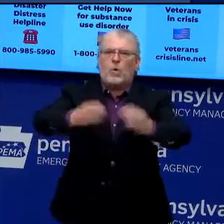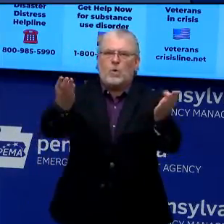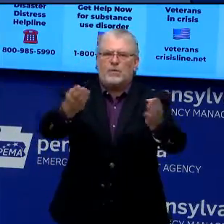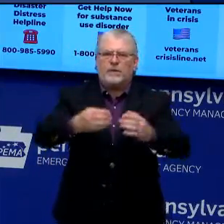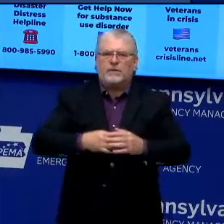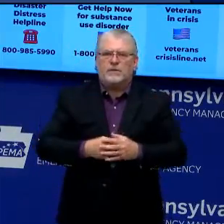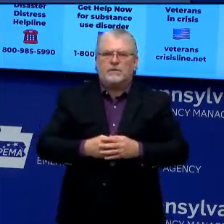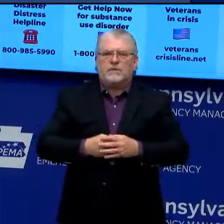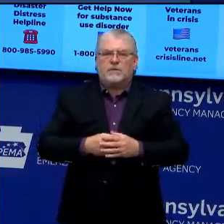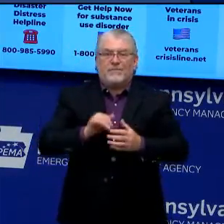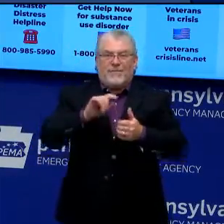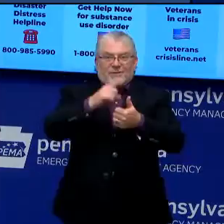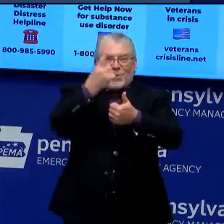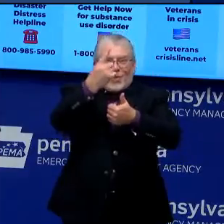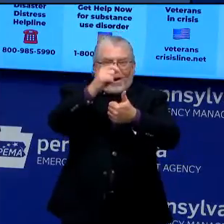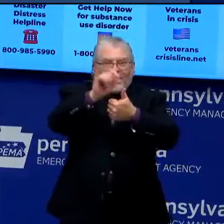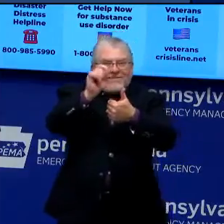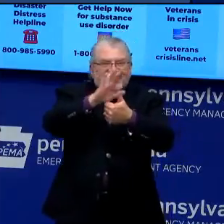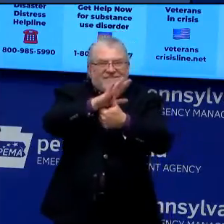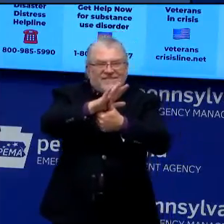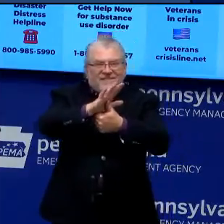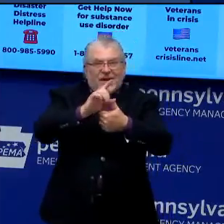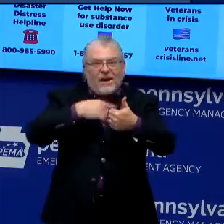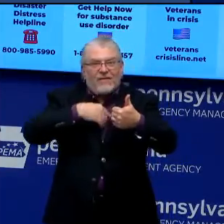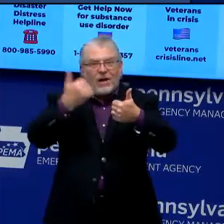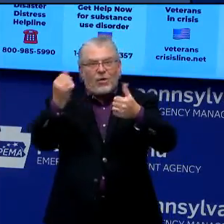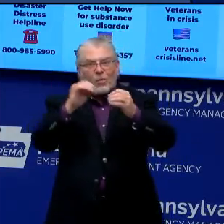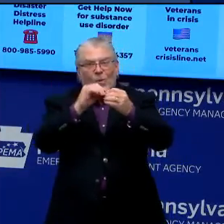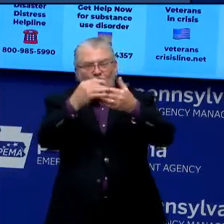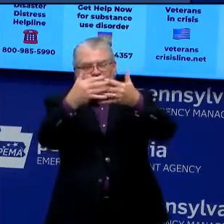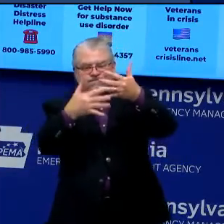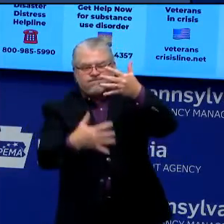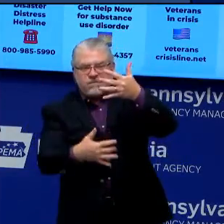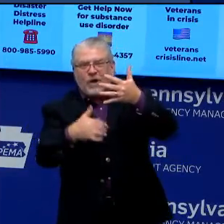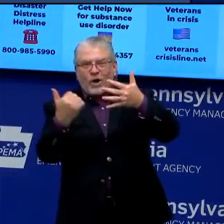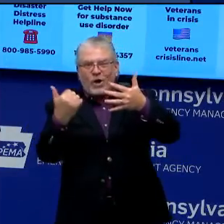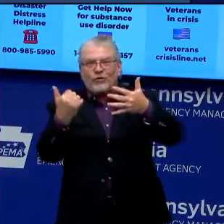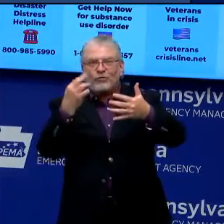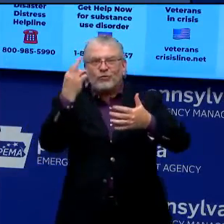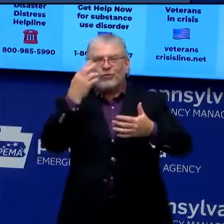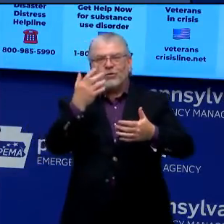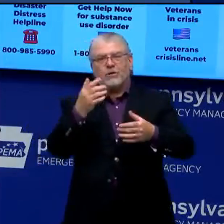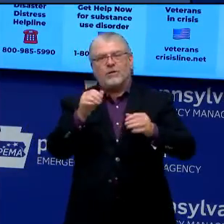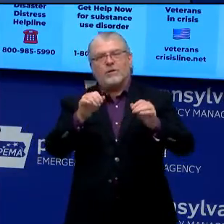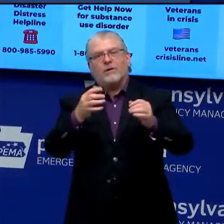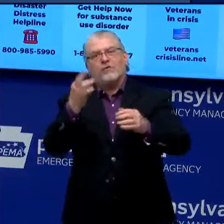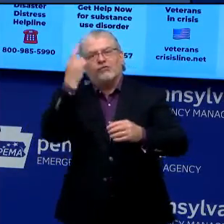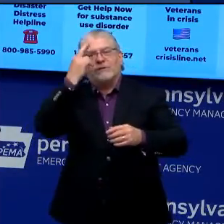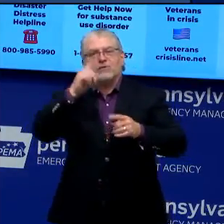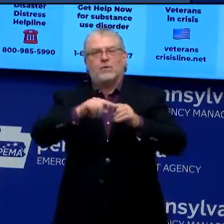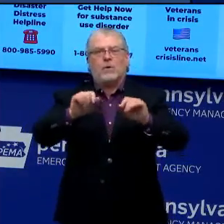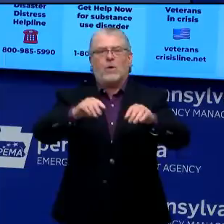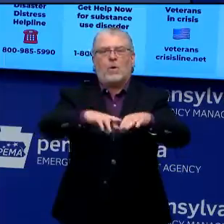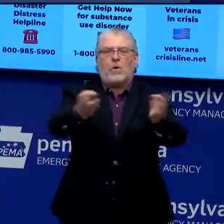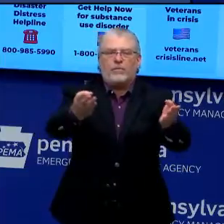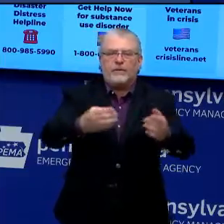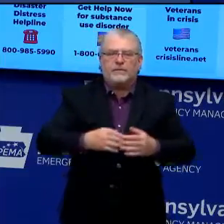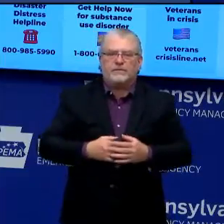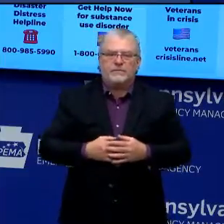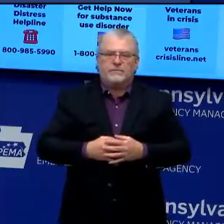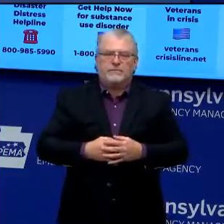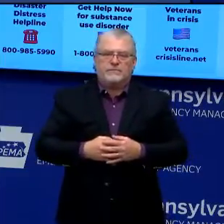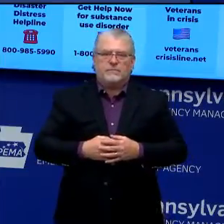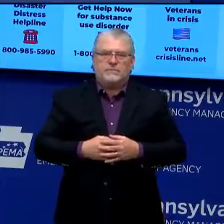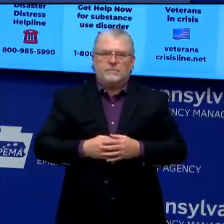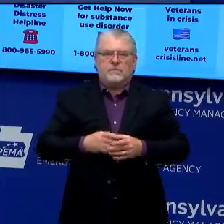only factor. And I know there's been a lot of attention on it, and I understand that. It's a metric that we put out, and it is not intuitively obvious, and